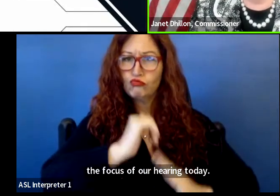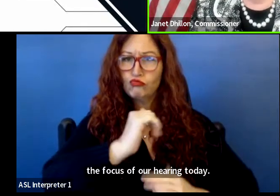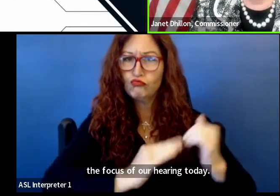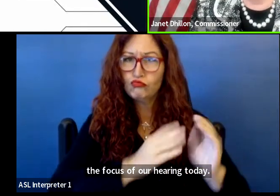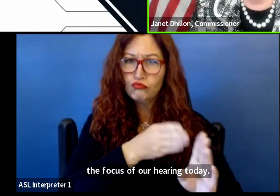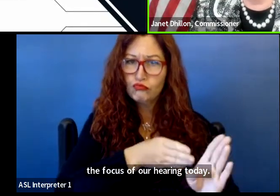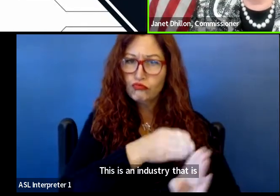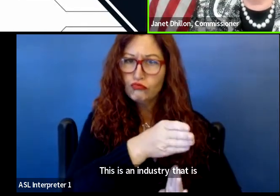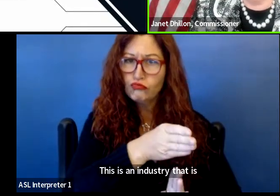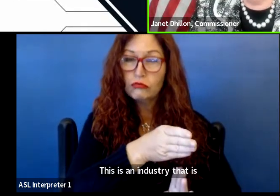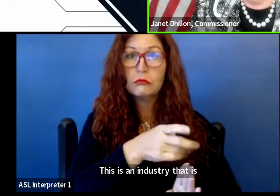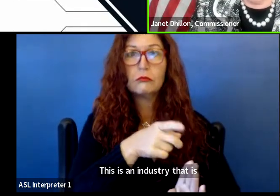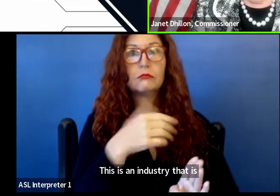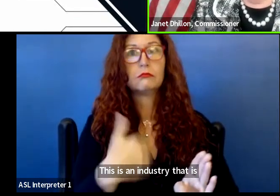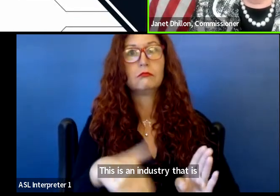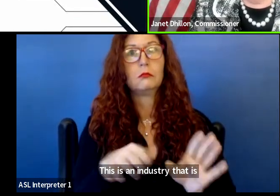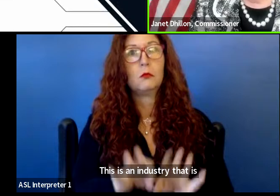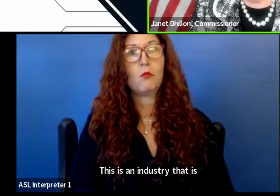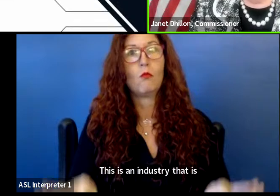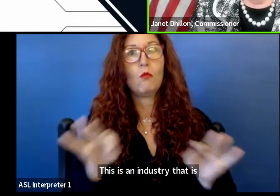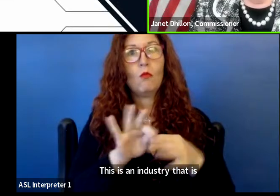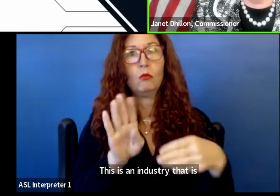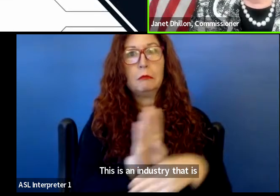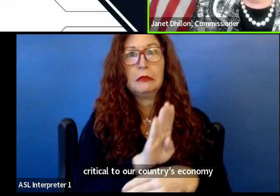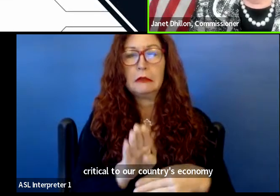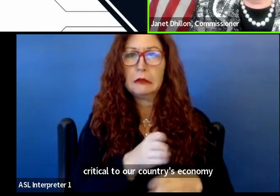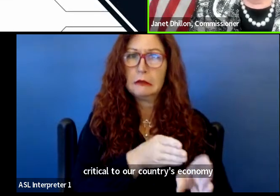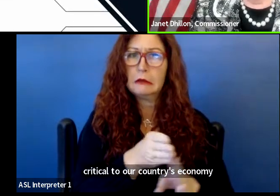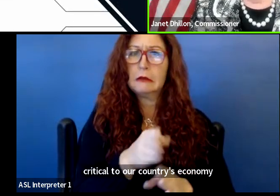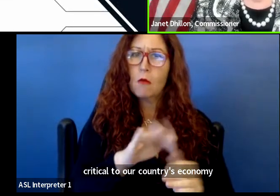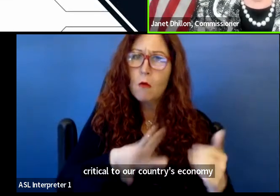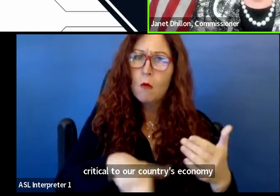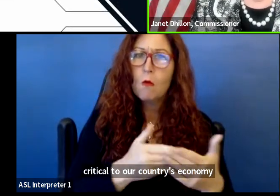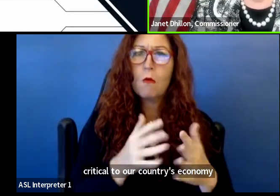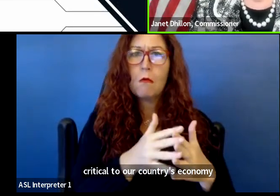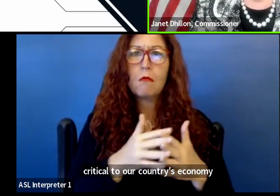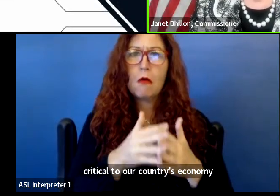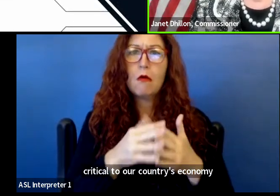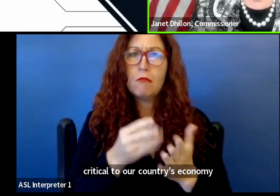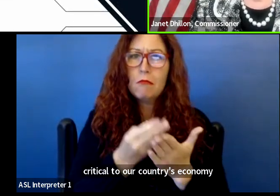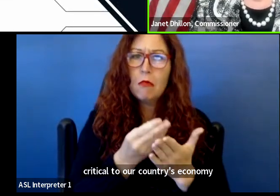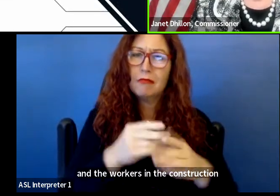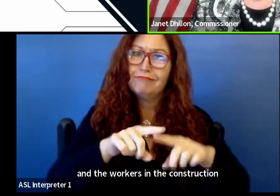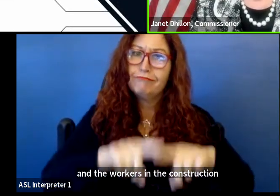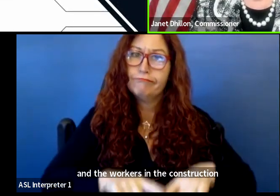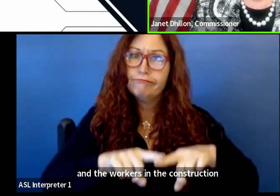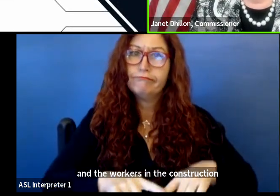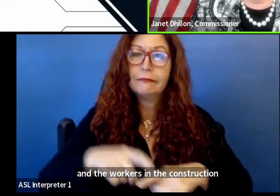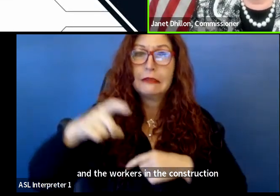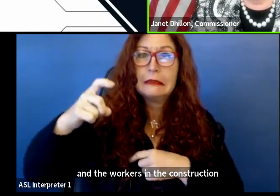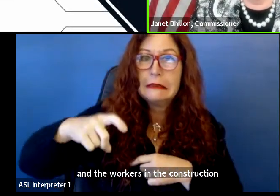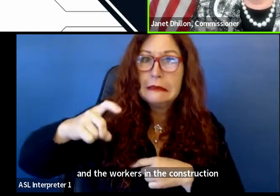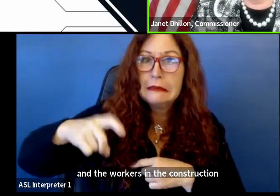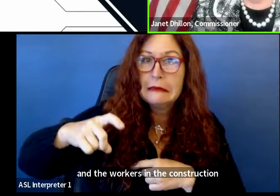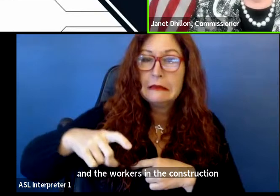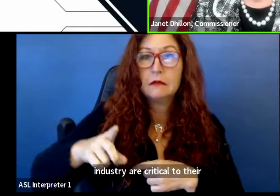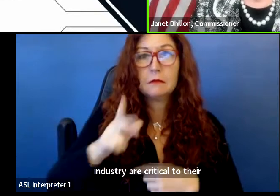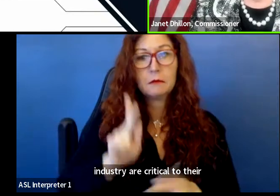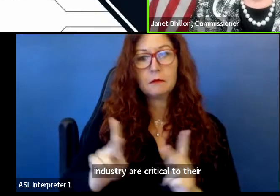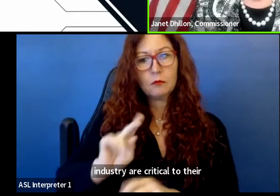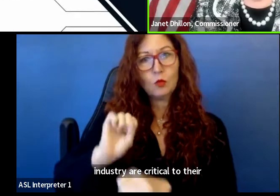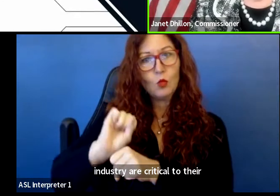country's economy and the workers in the construction industry are critical to their success